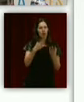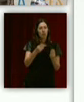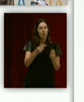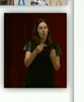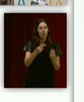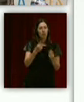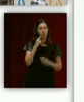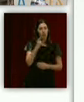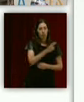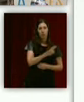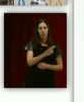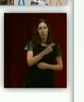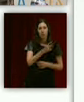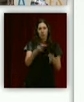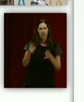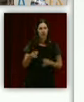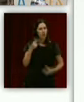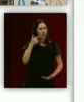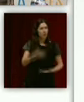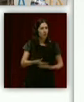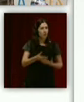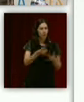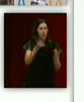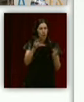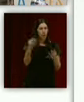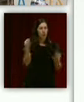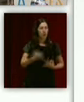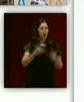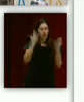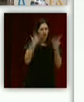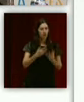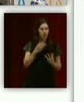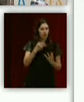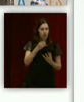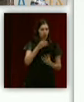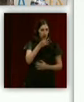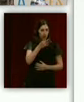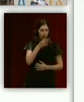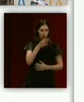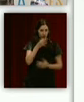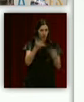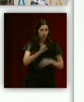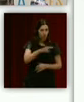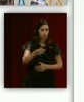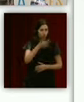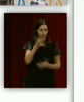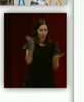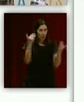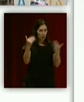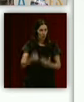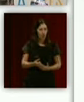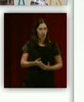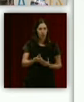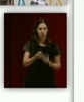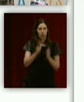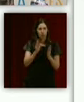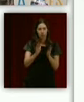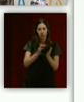volunteers that we had at the center, we had a lot of signals that haven't